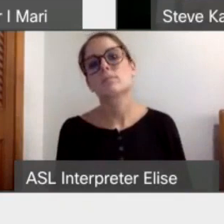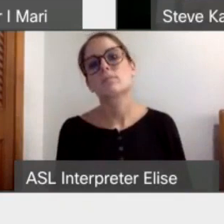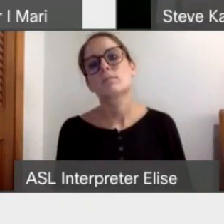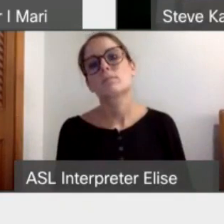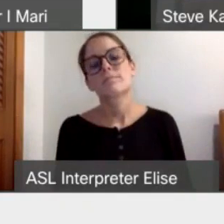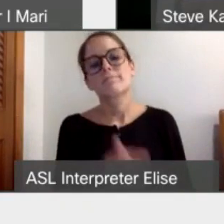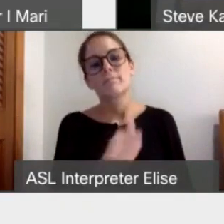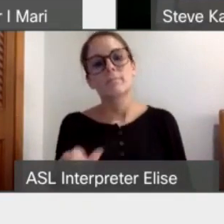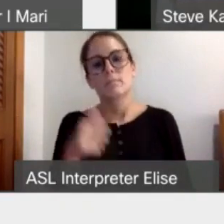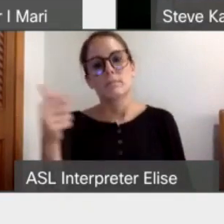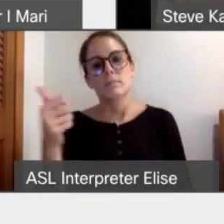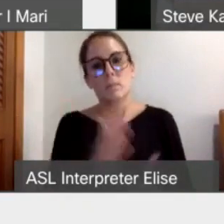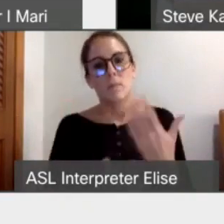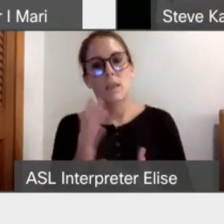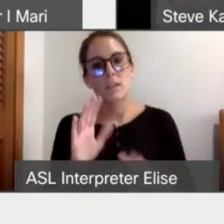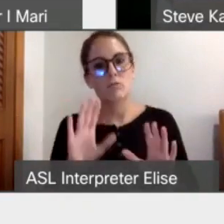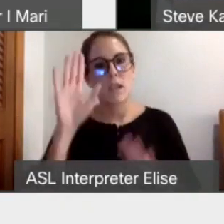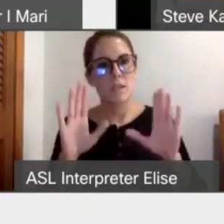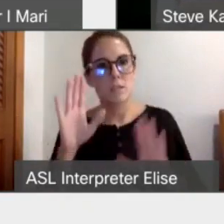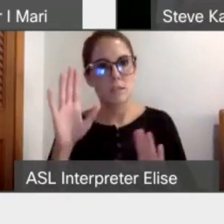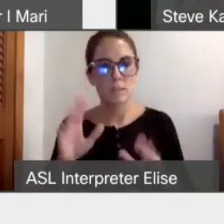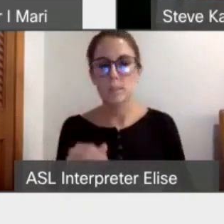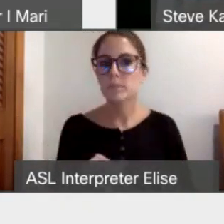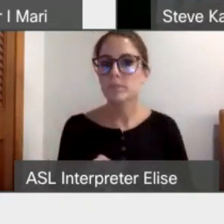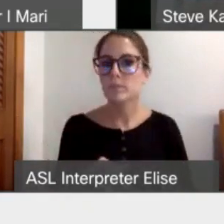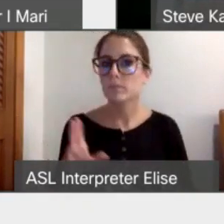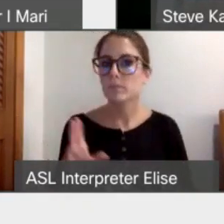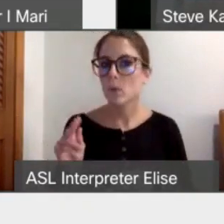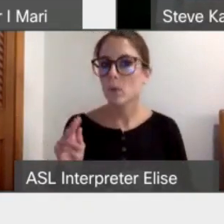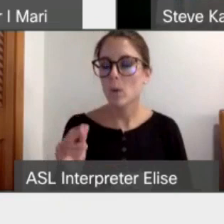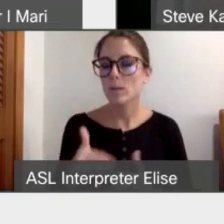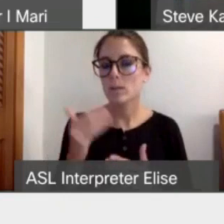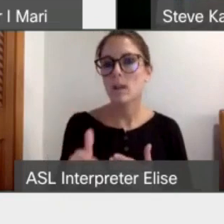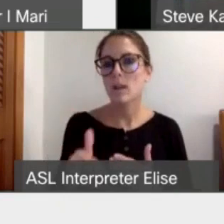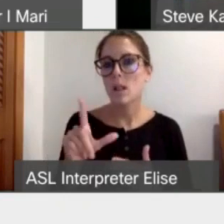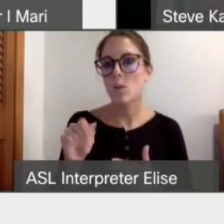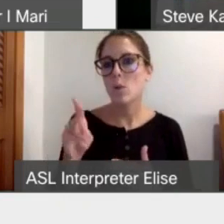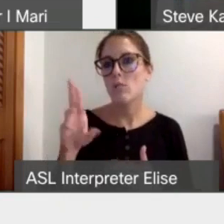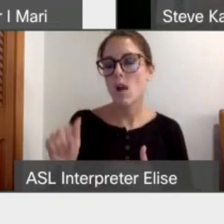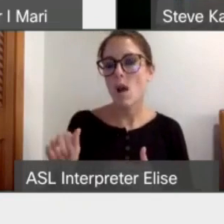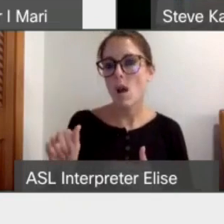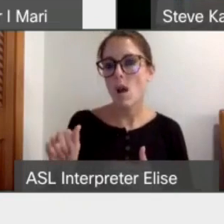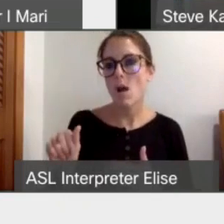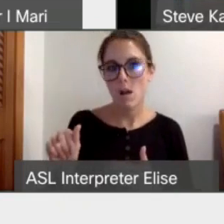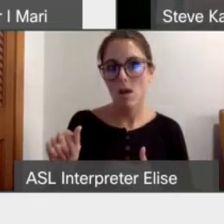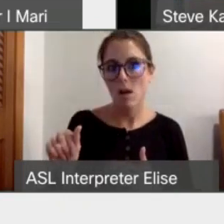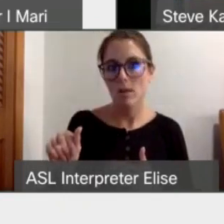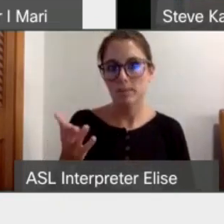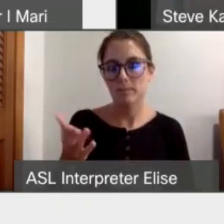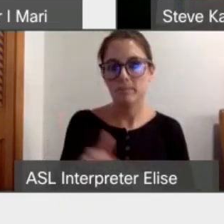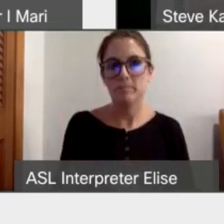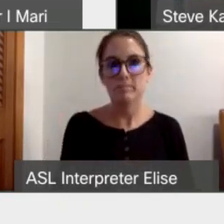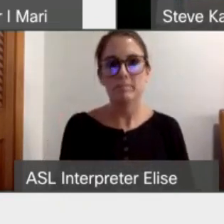Are there any other hands raised, Josie? Now, next up, we have Laura Carmichael. Laura, you're unmuted.